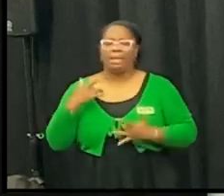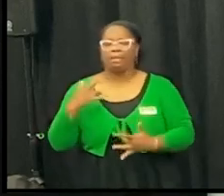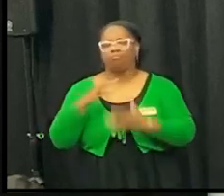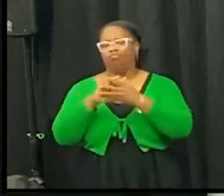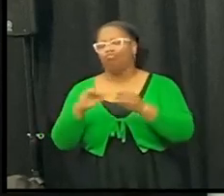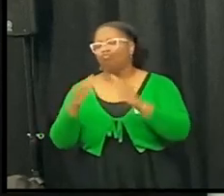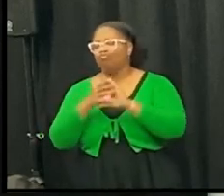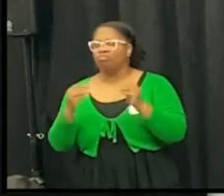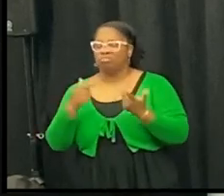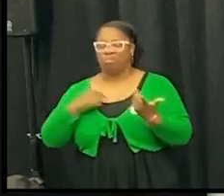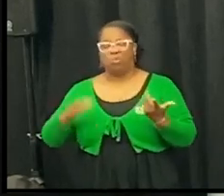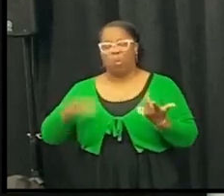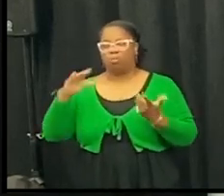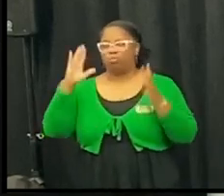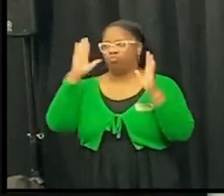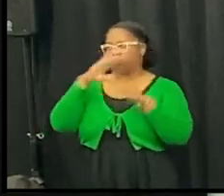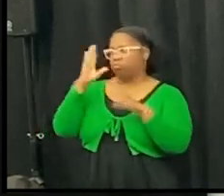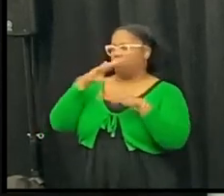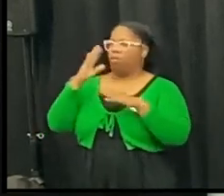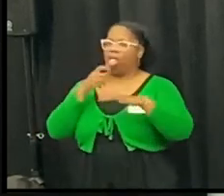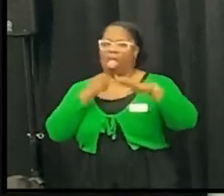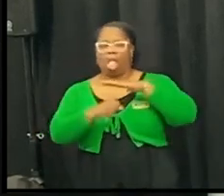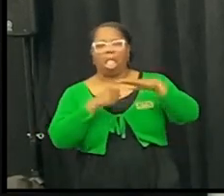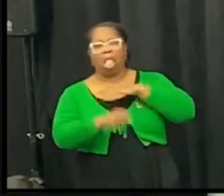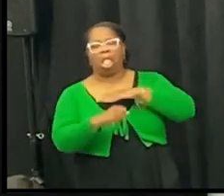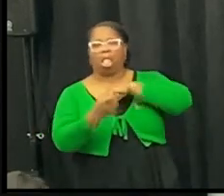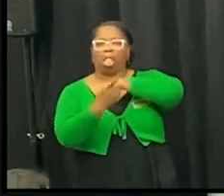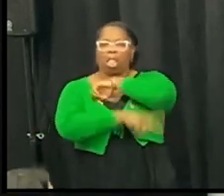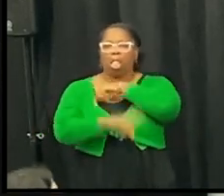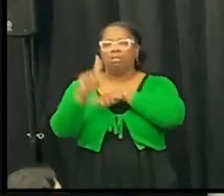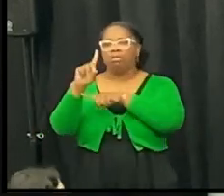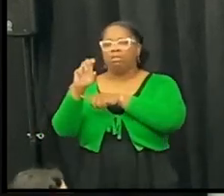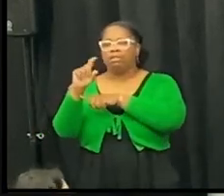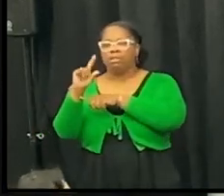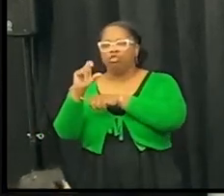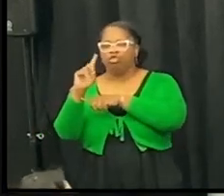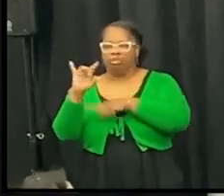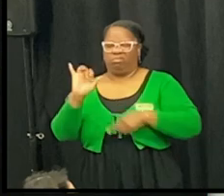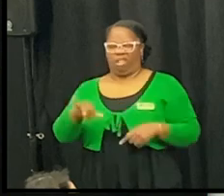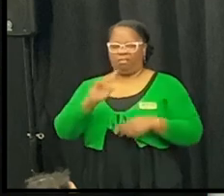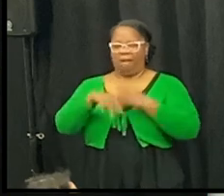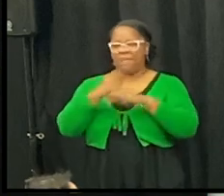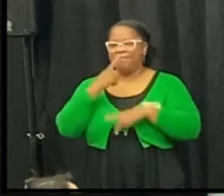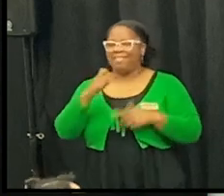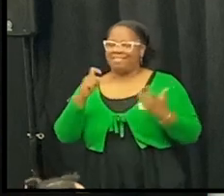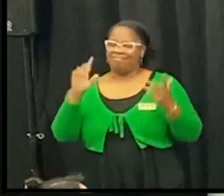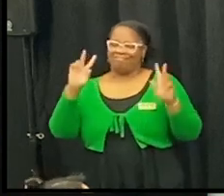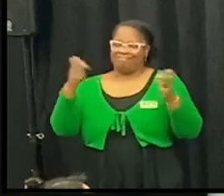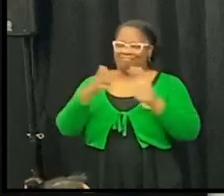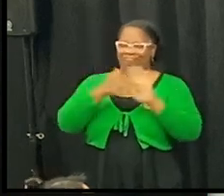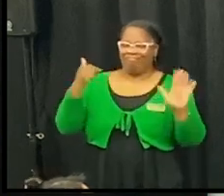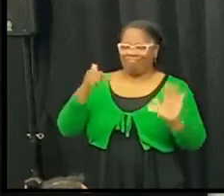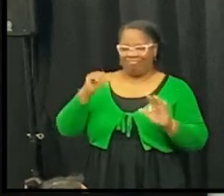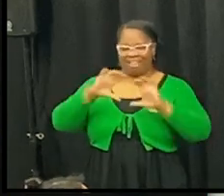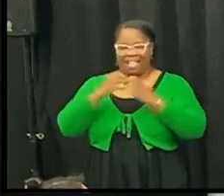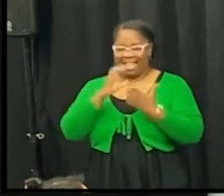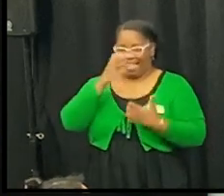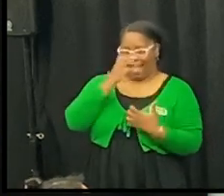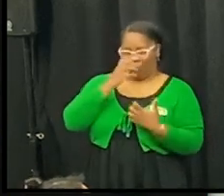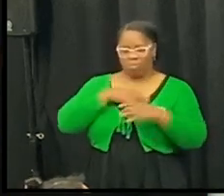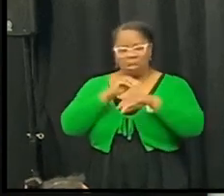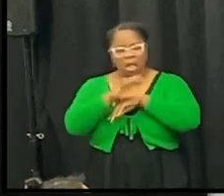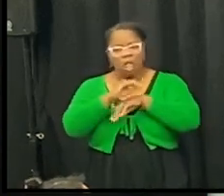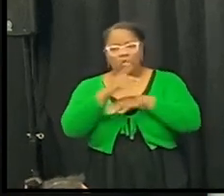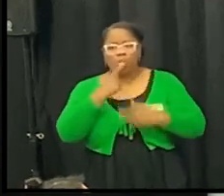was a troubled kid. I was always in detention and things like that because I was a class clown. And my counselor told me I needed to take up